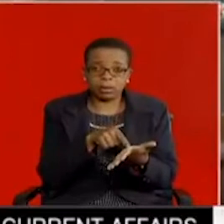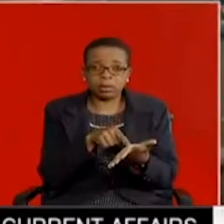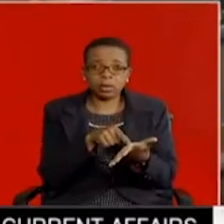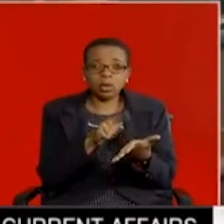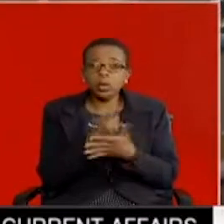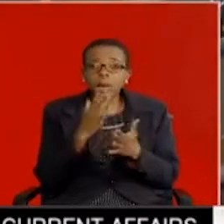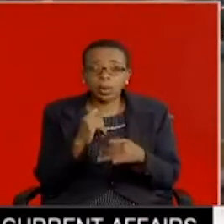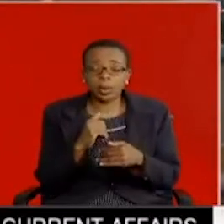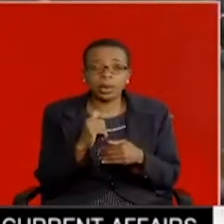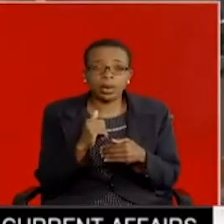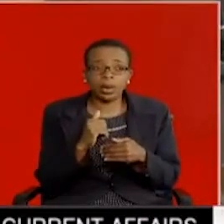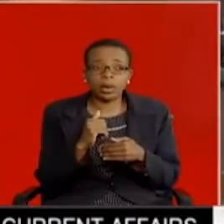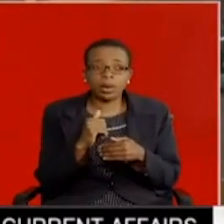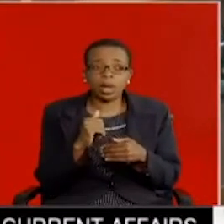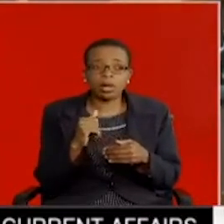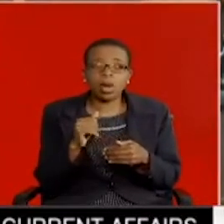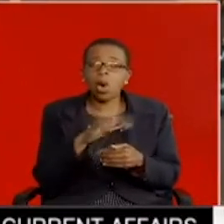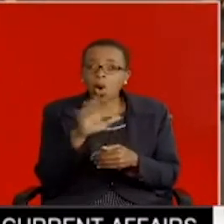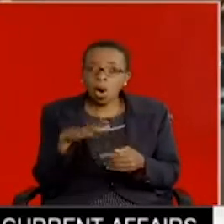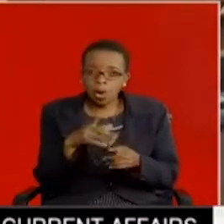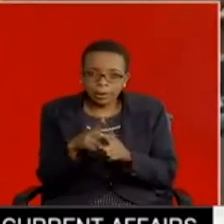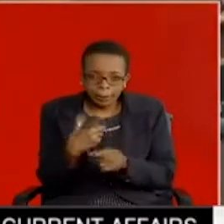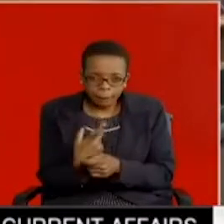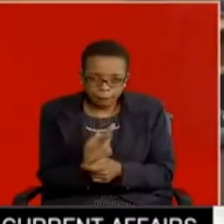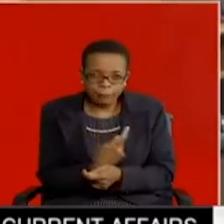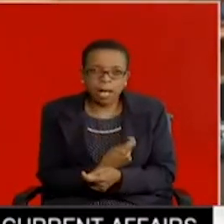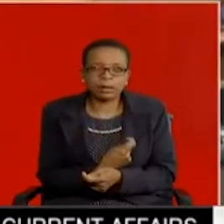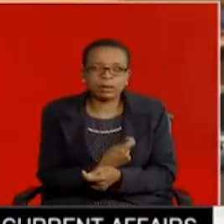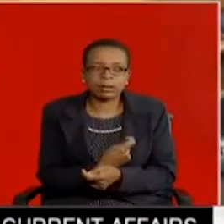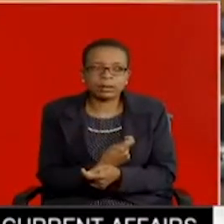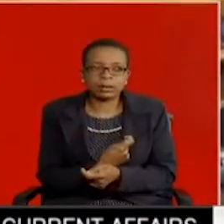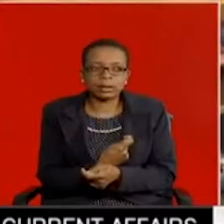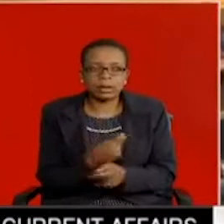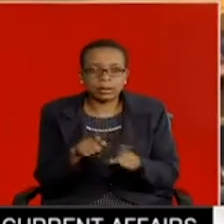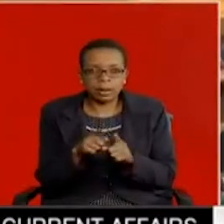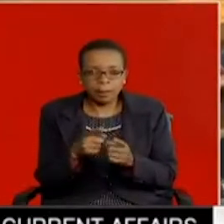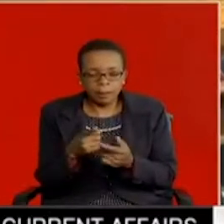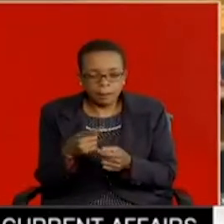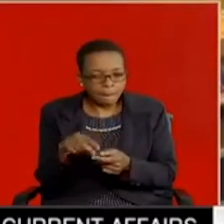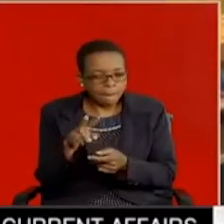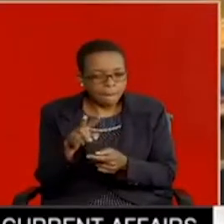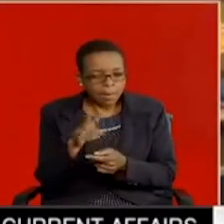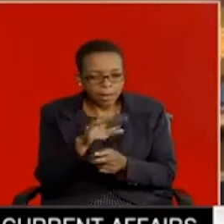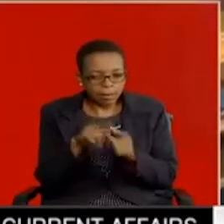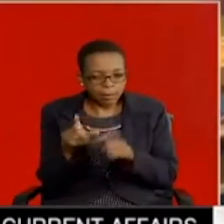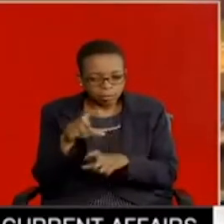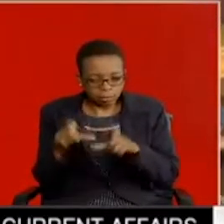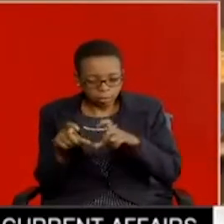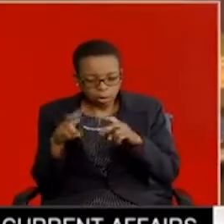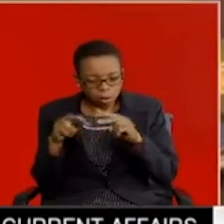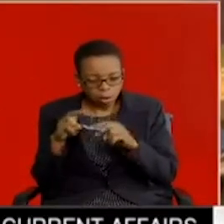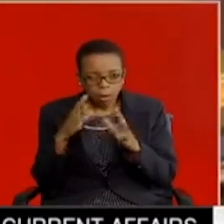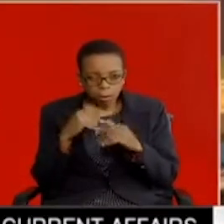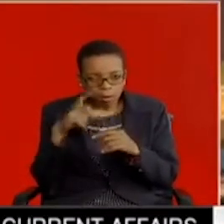which we have done on all the vaccines which have been looked at by our scientists,